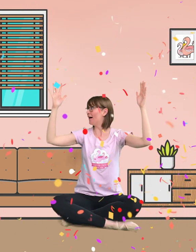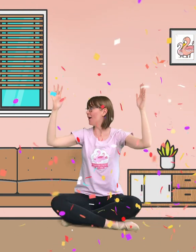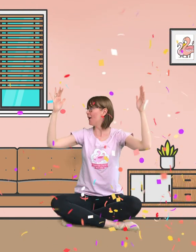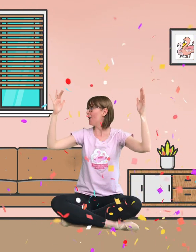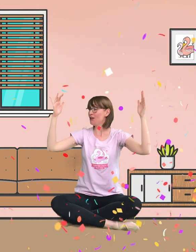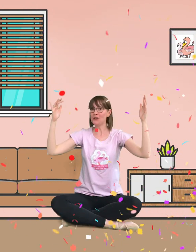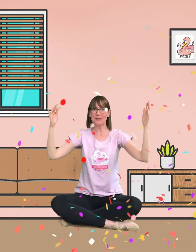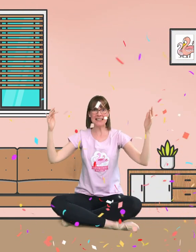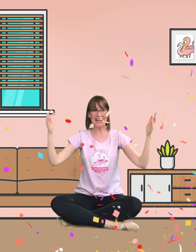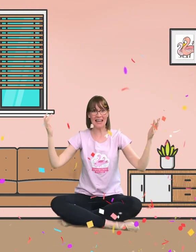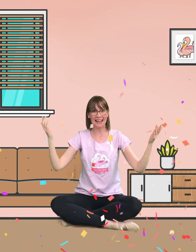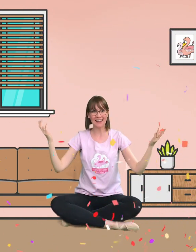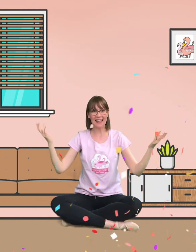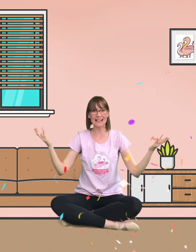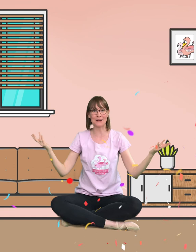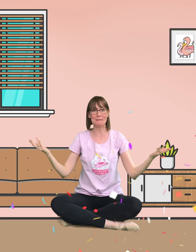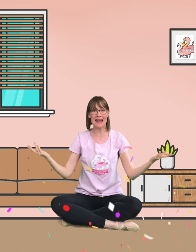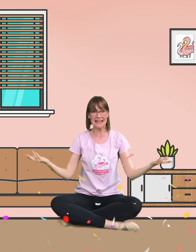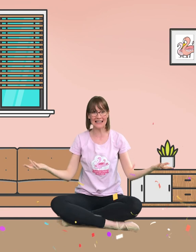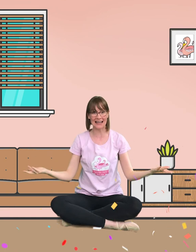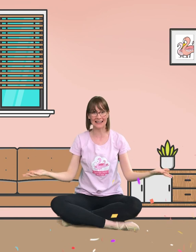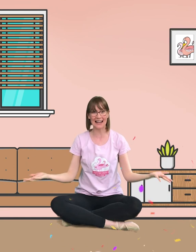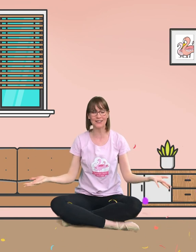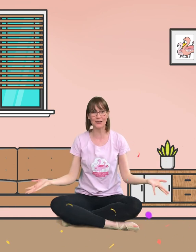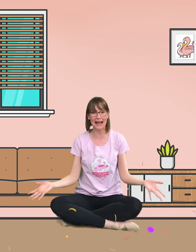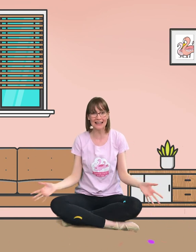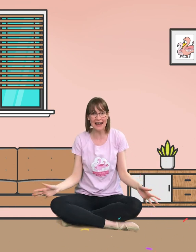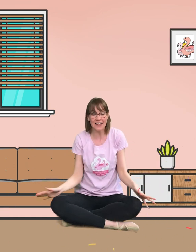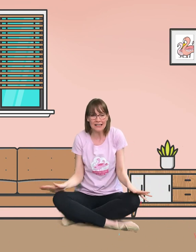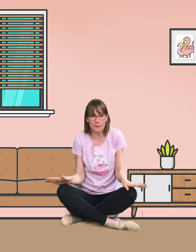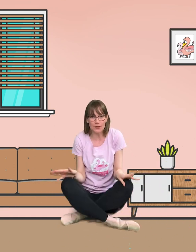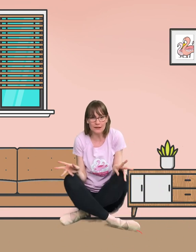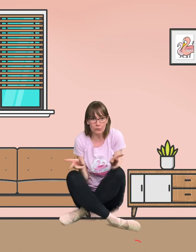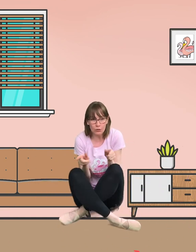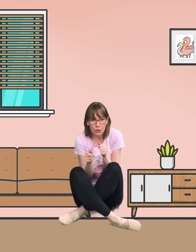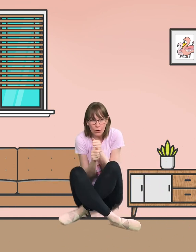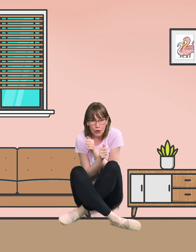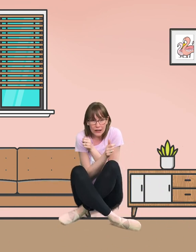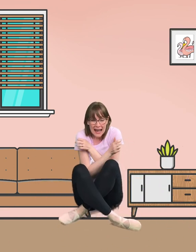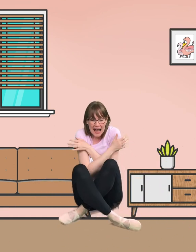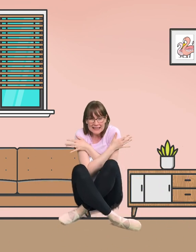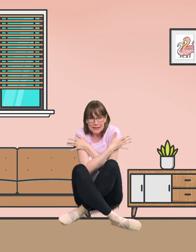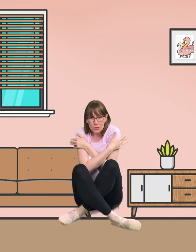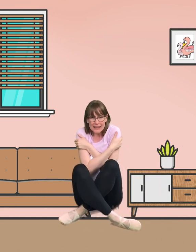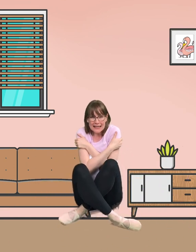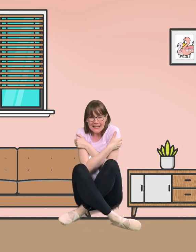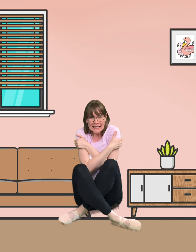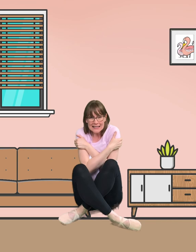Wow. You did it. That's amazing. Let's do that again. So we go small